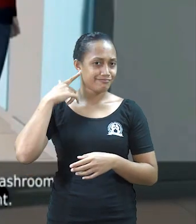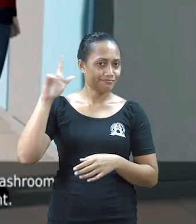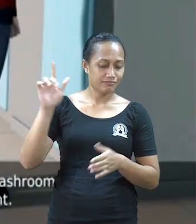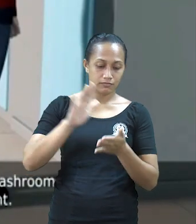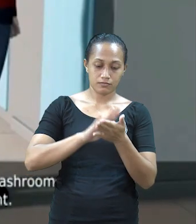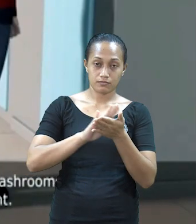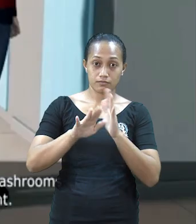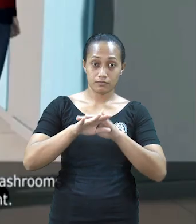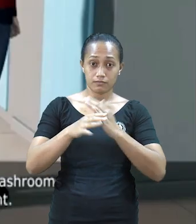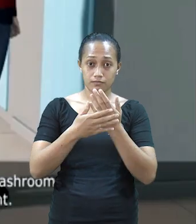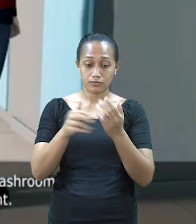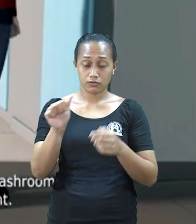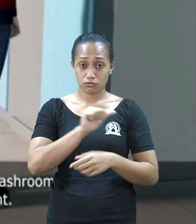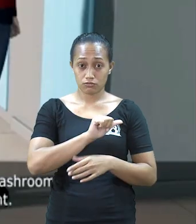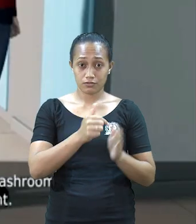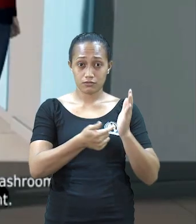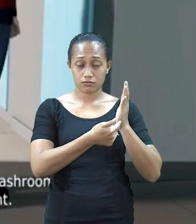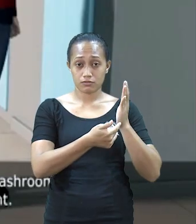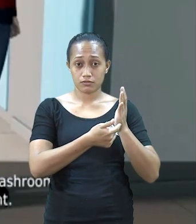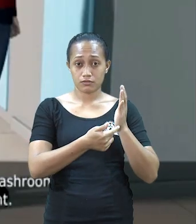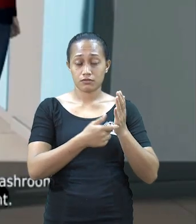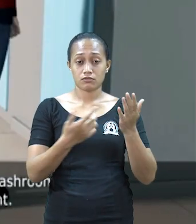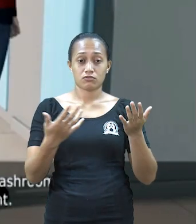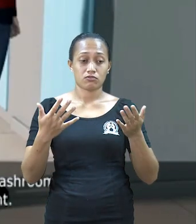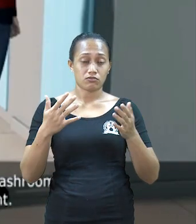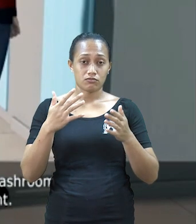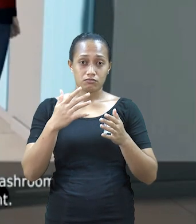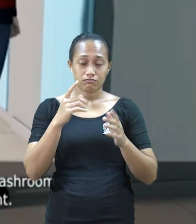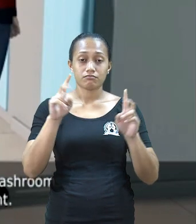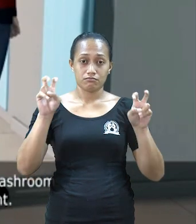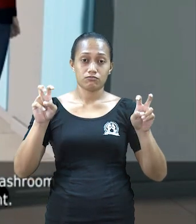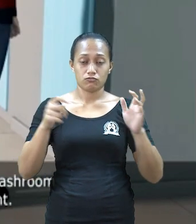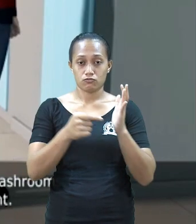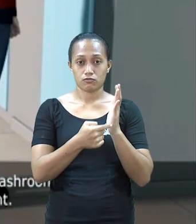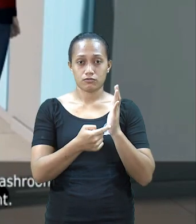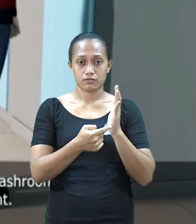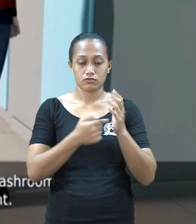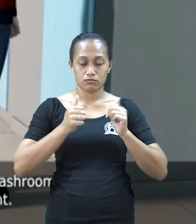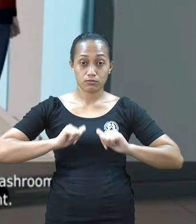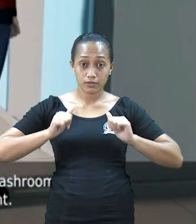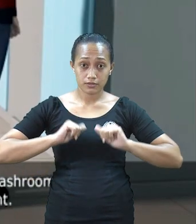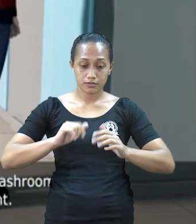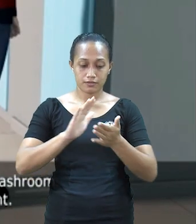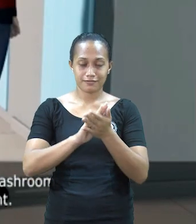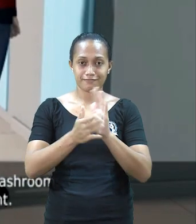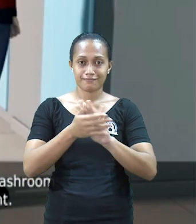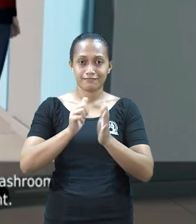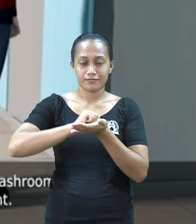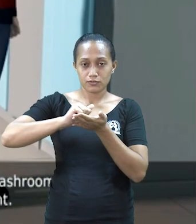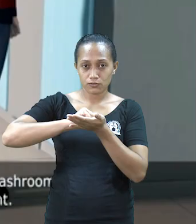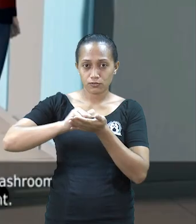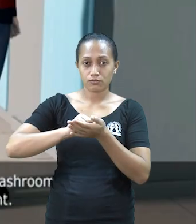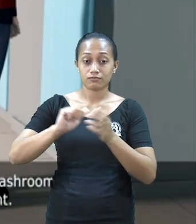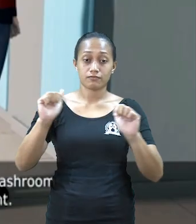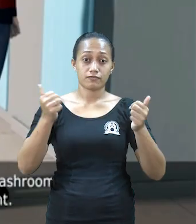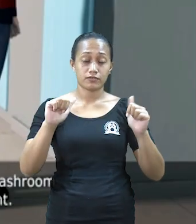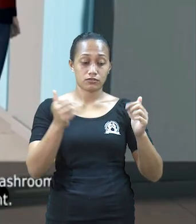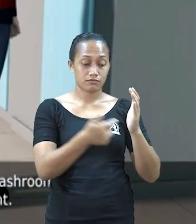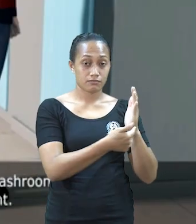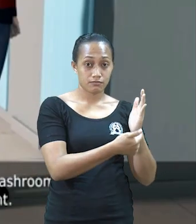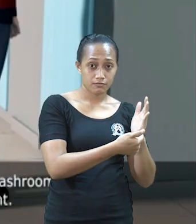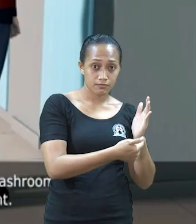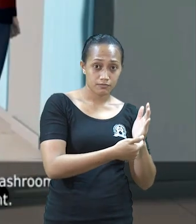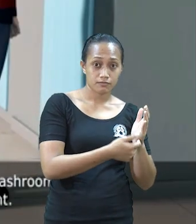proper hand wash after using toilets or washrooms. Practice of hand wash with soap after use